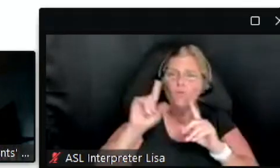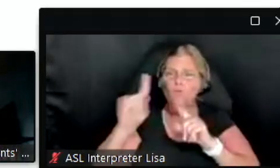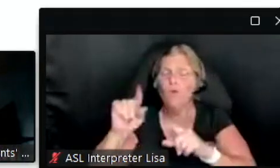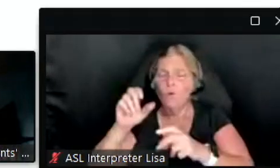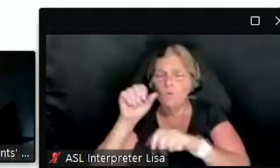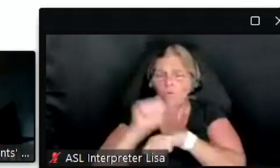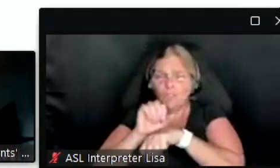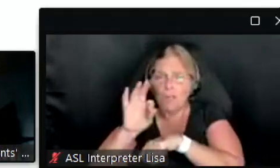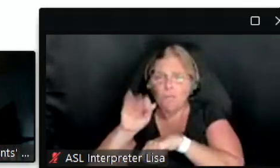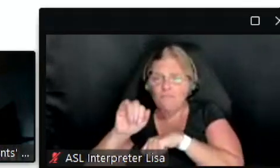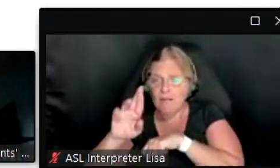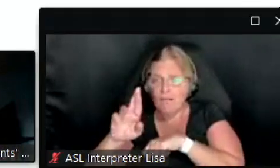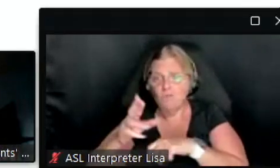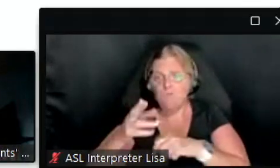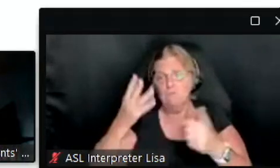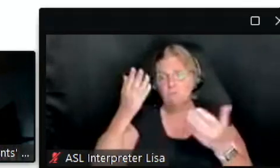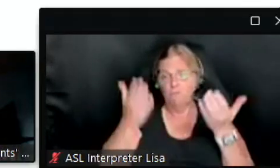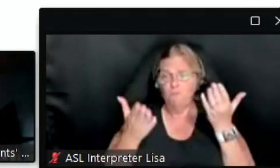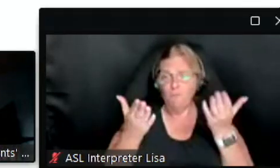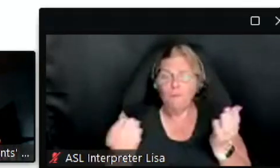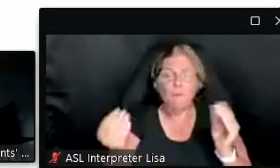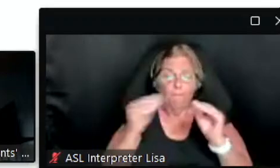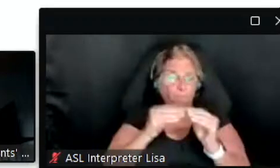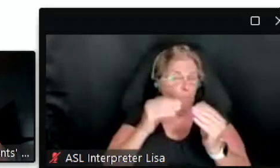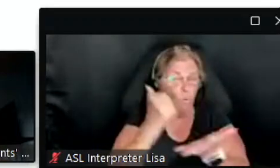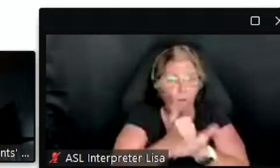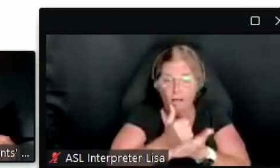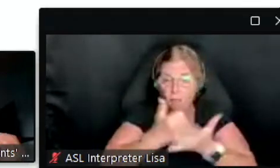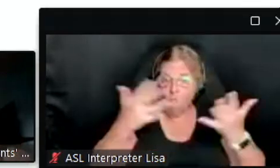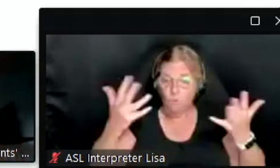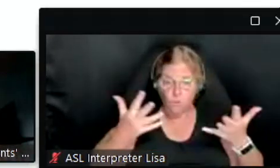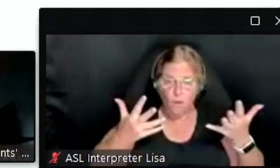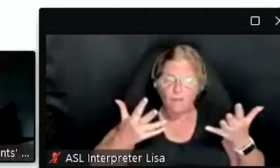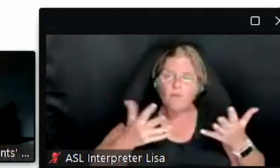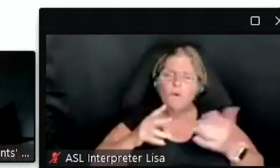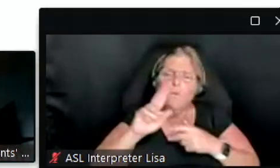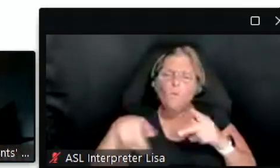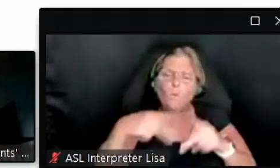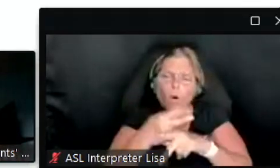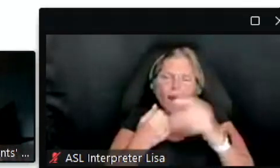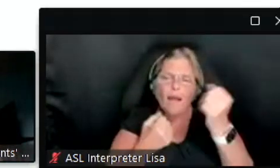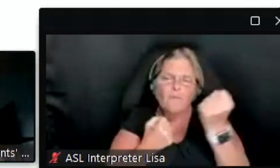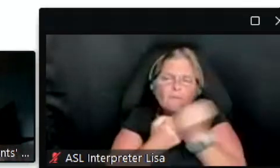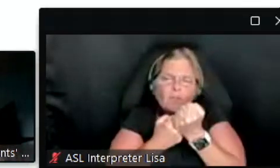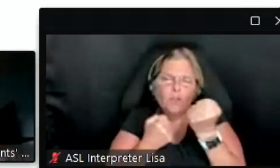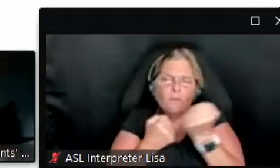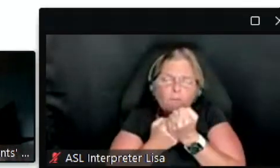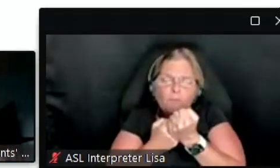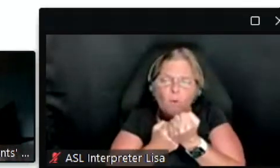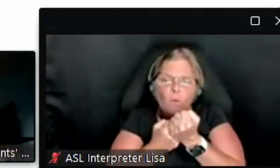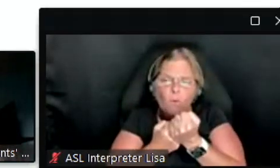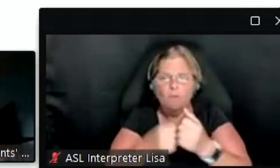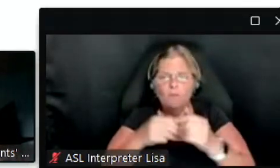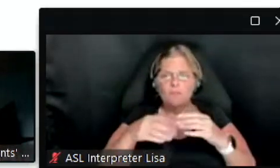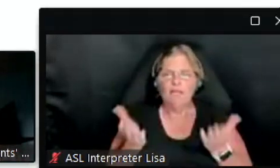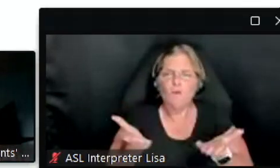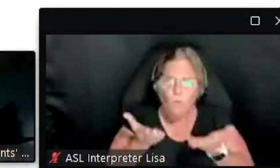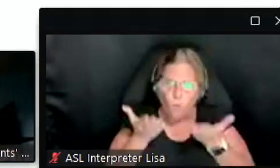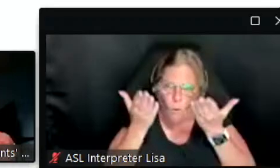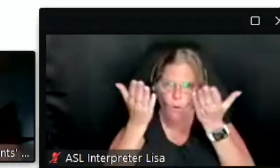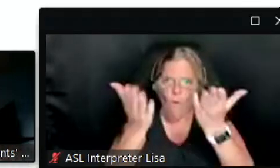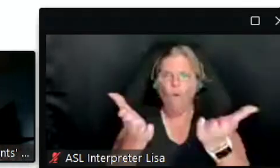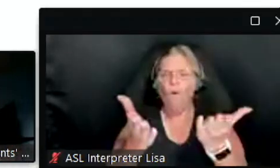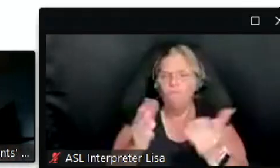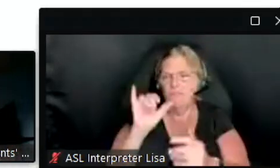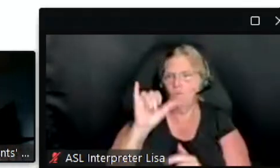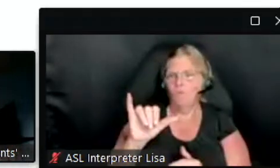really would be probably more helpful if what are the types of supports that are being offered to that